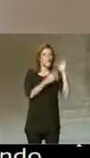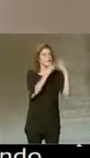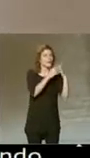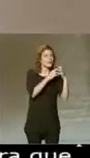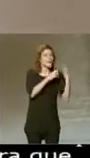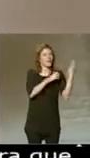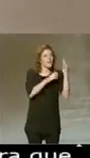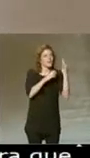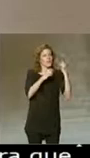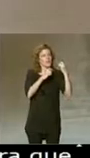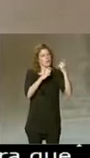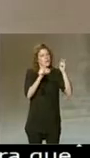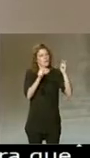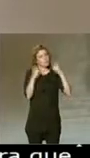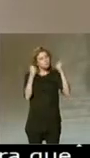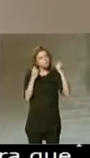of this or that company.